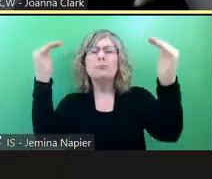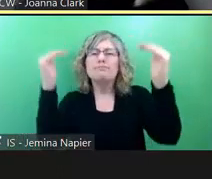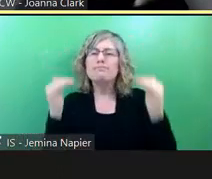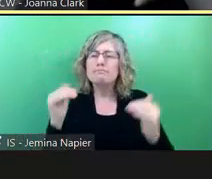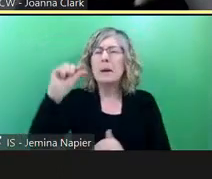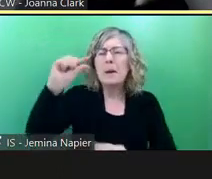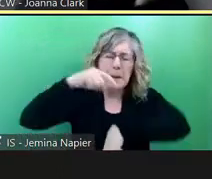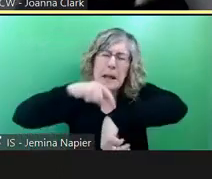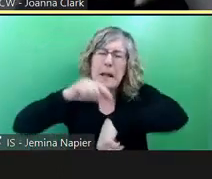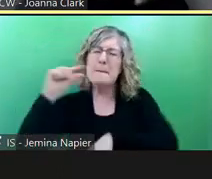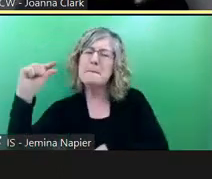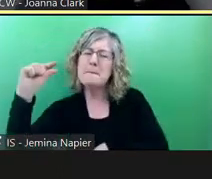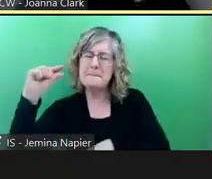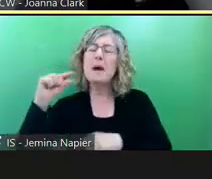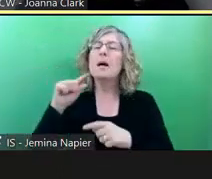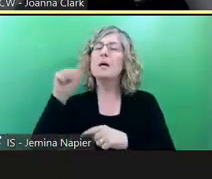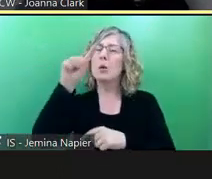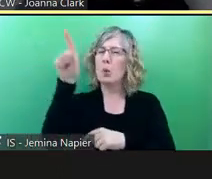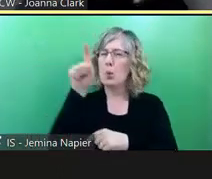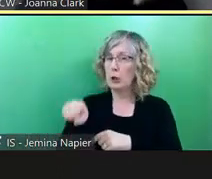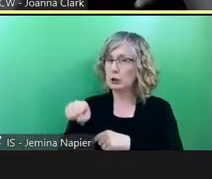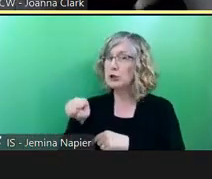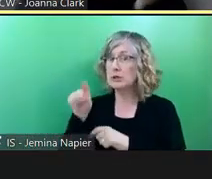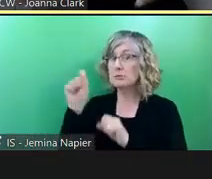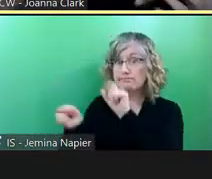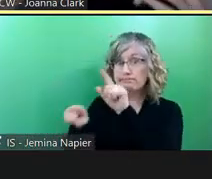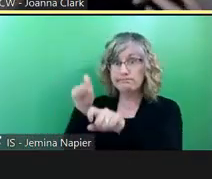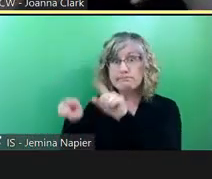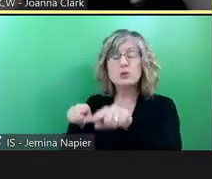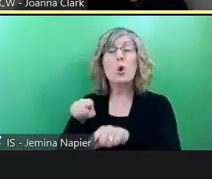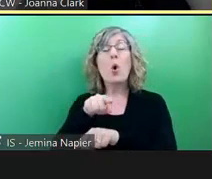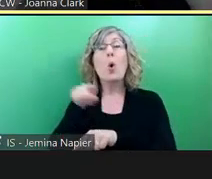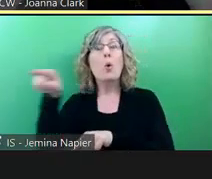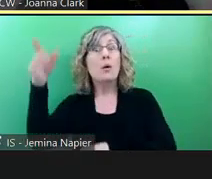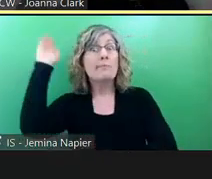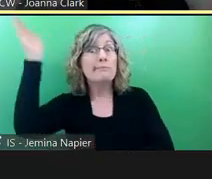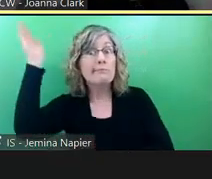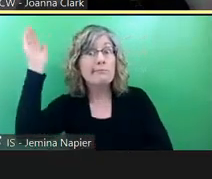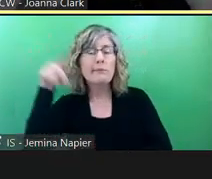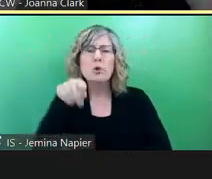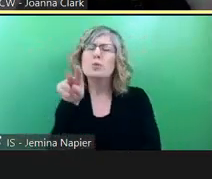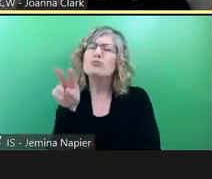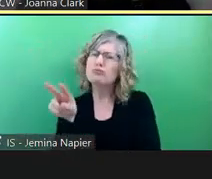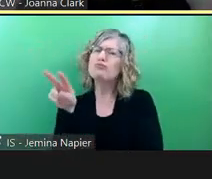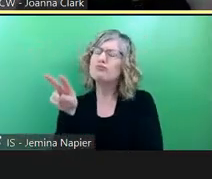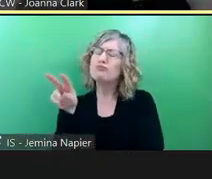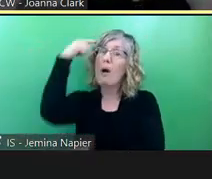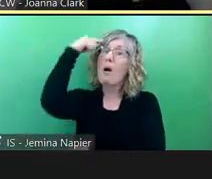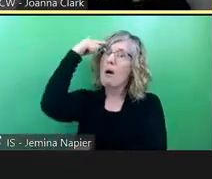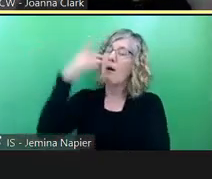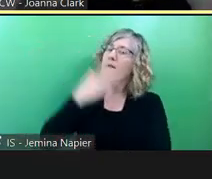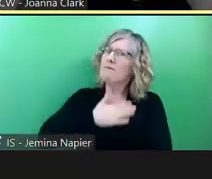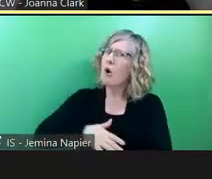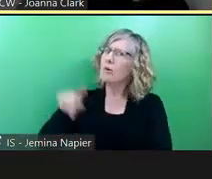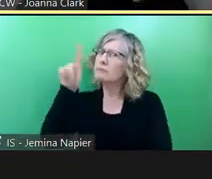from all of you. So I would ask that while they're speaking, as things occur to you, please put the questions in the chat